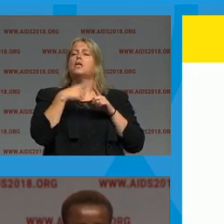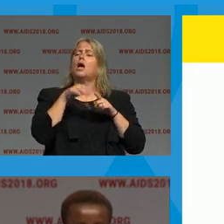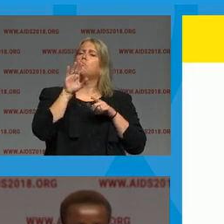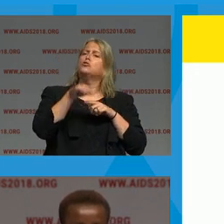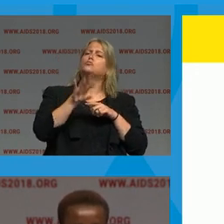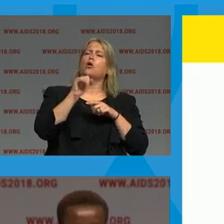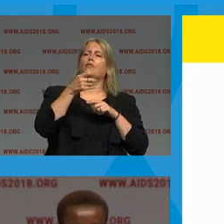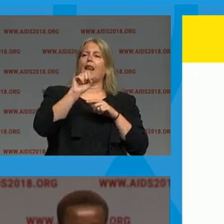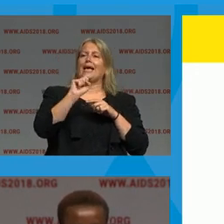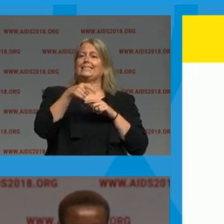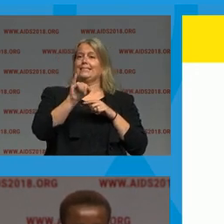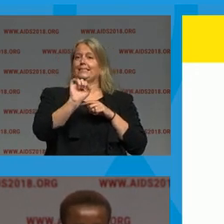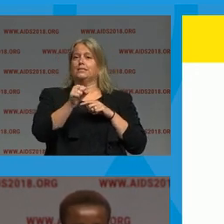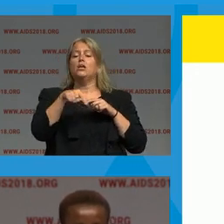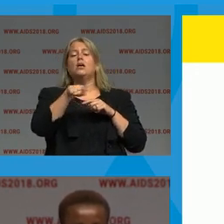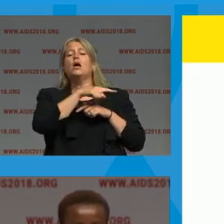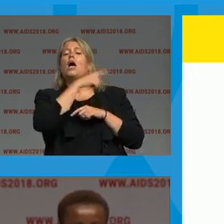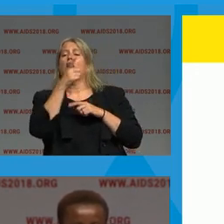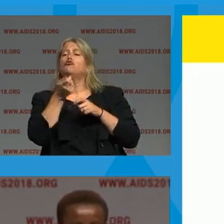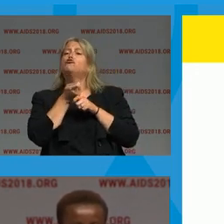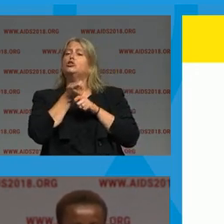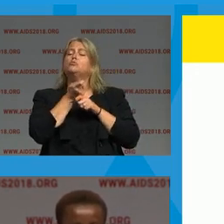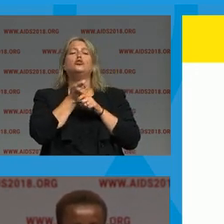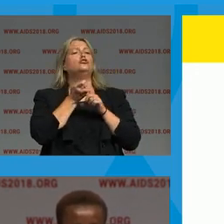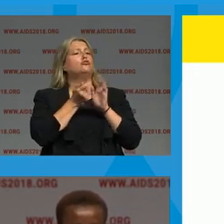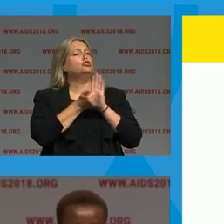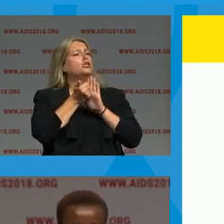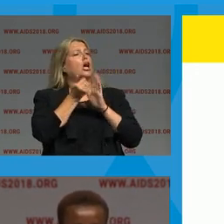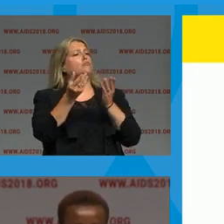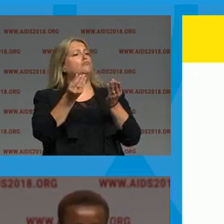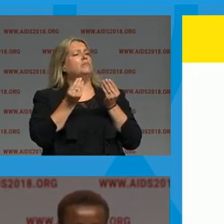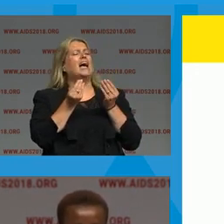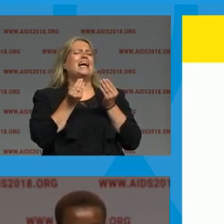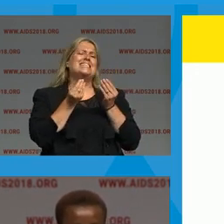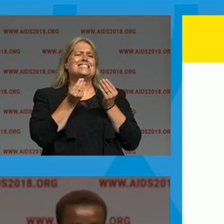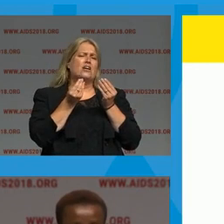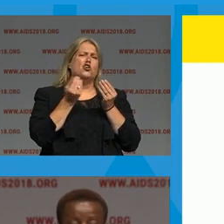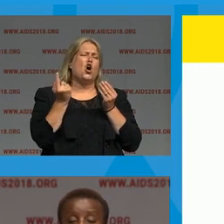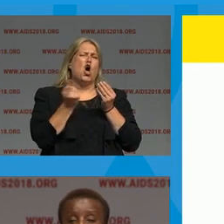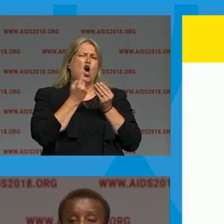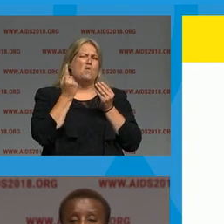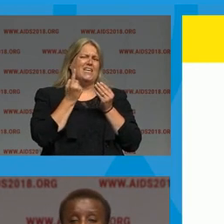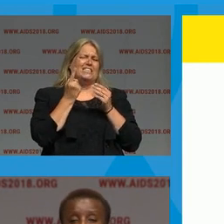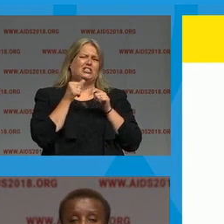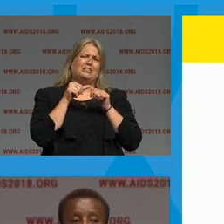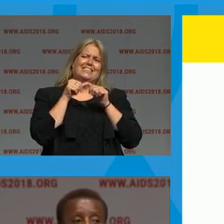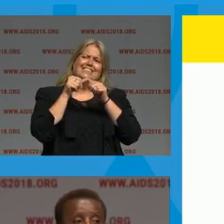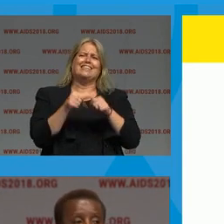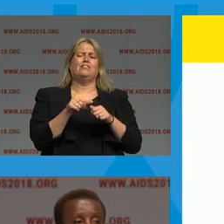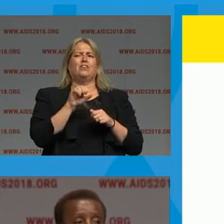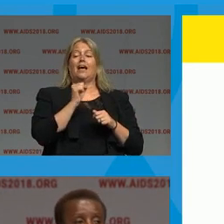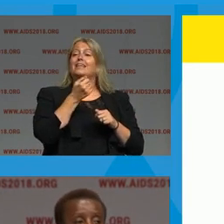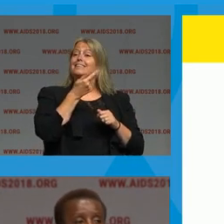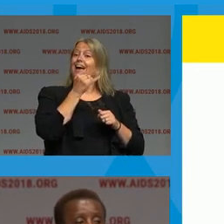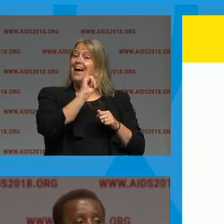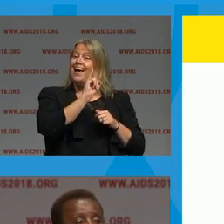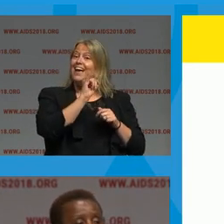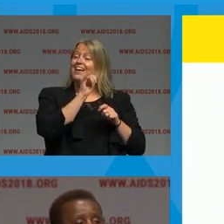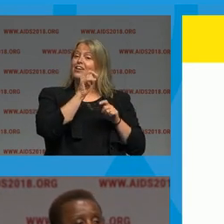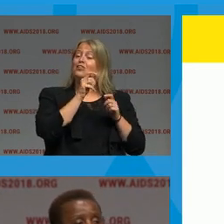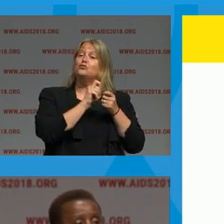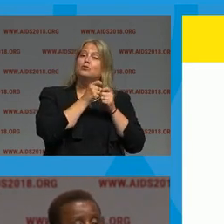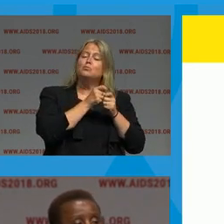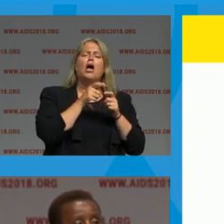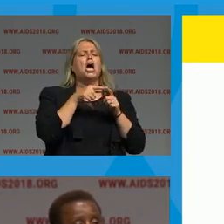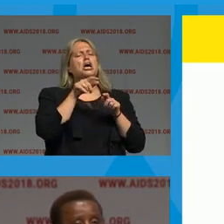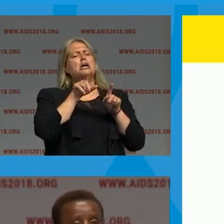data on treatment that was not always consistent, STI treatment that was not always consistent, and testing and